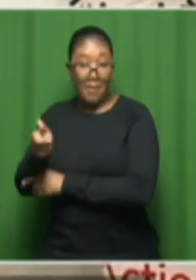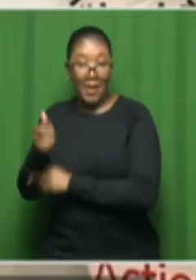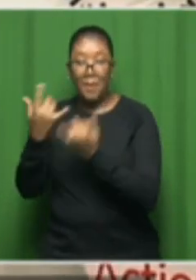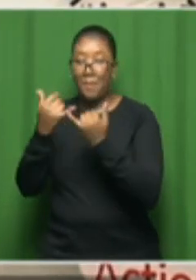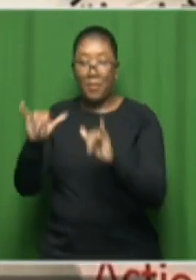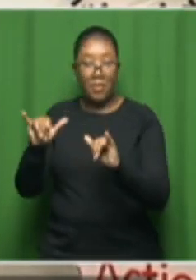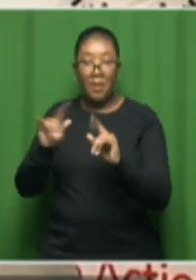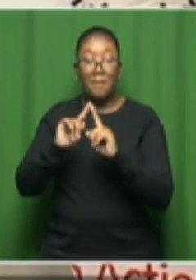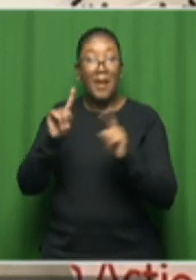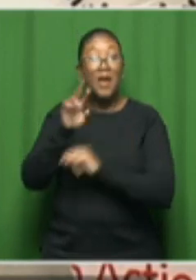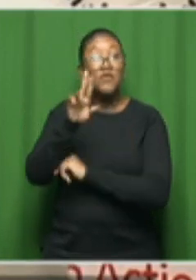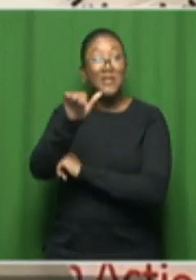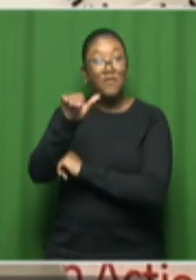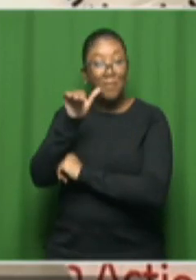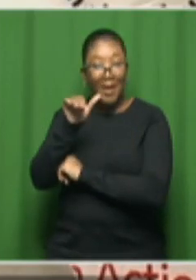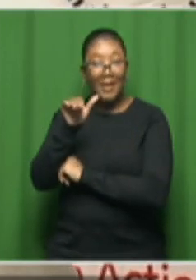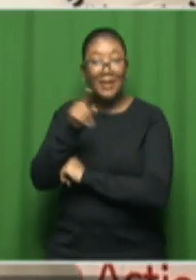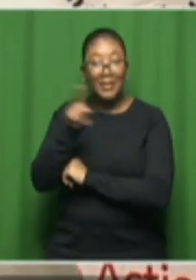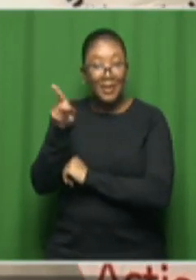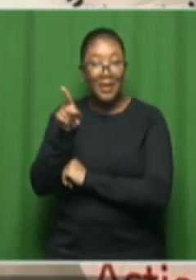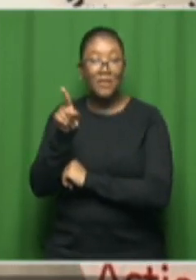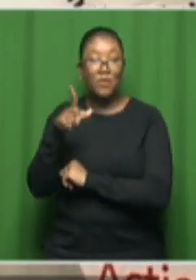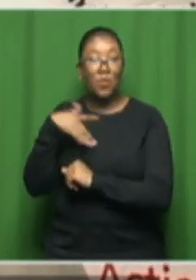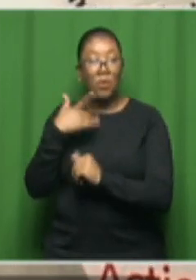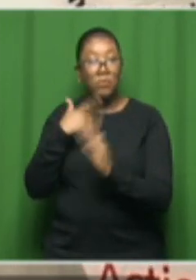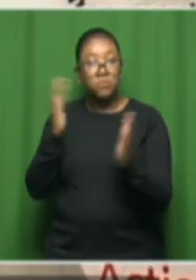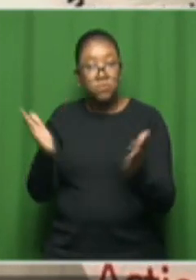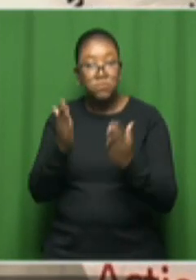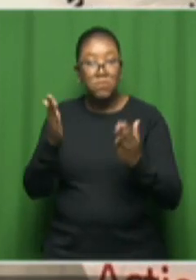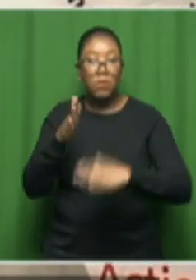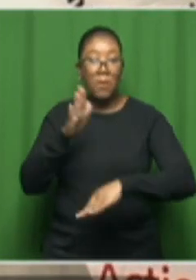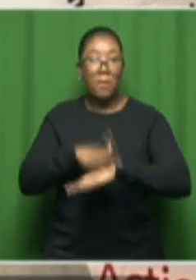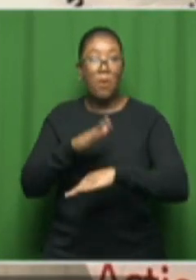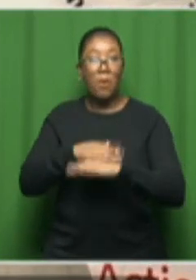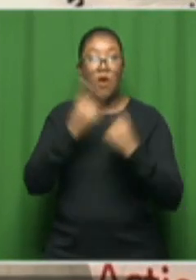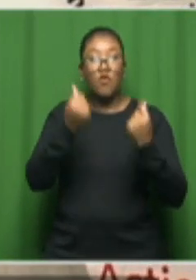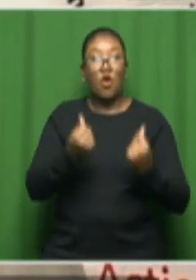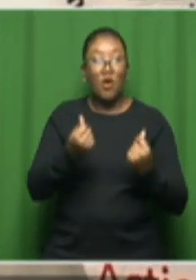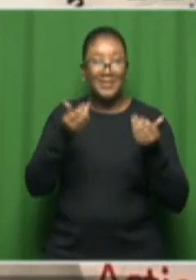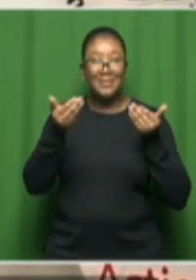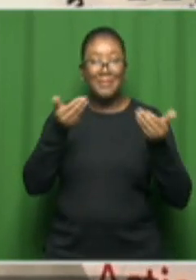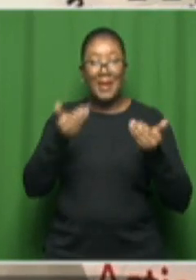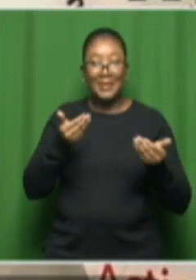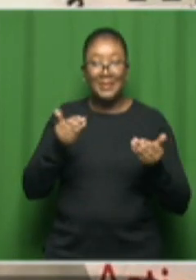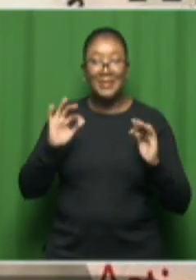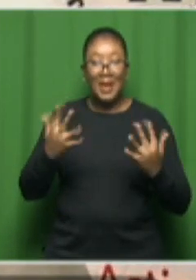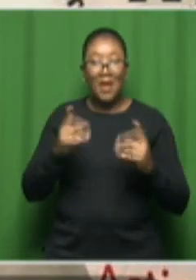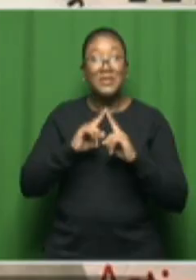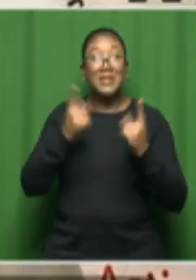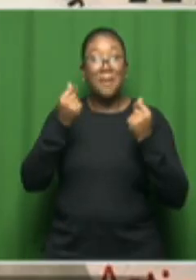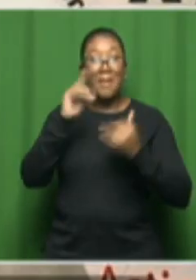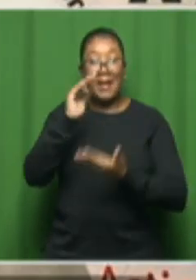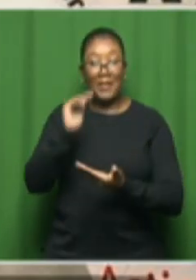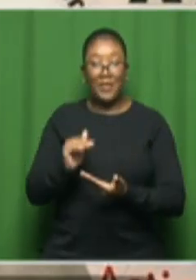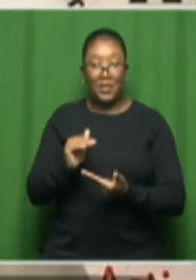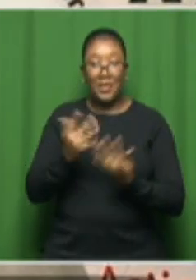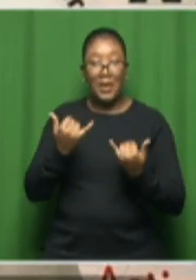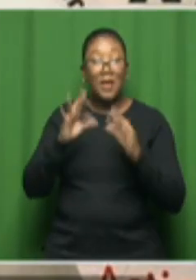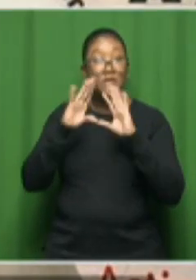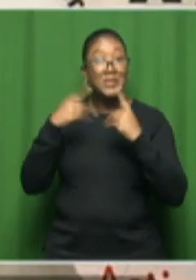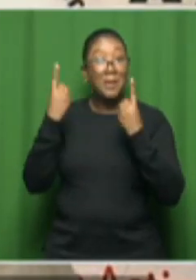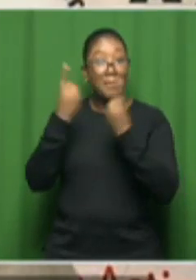African Reserve Bank is to push the agenda of driving down these costs. But at the same time, the Department